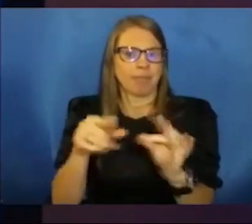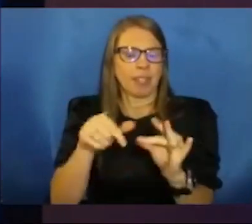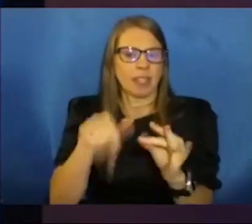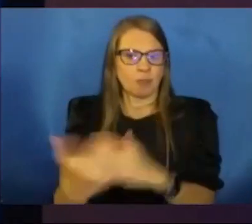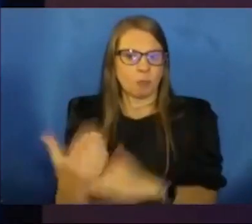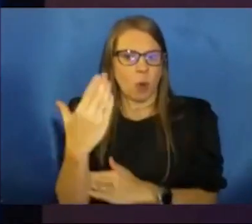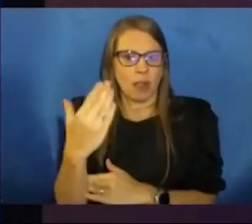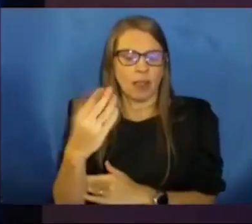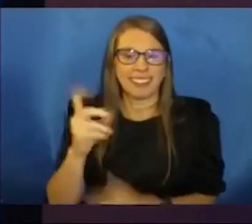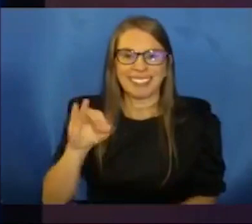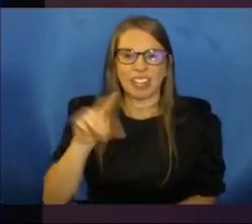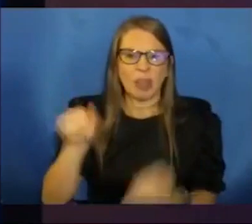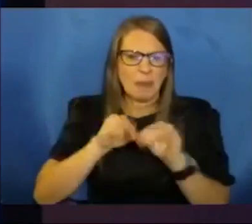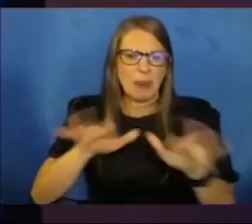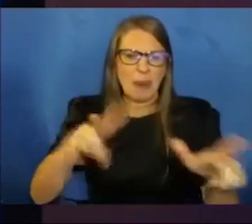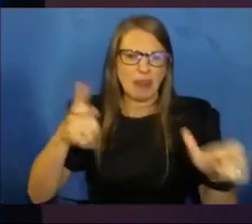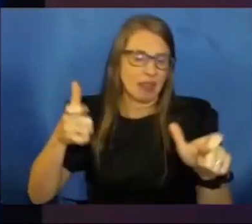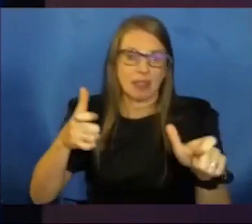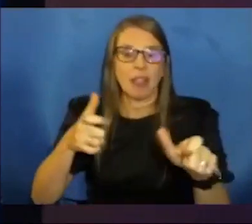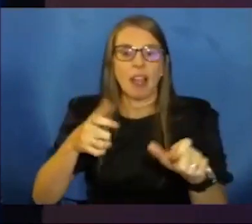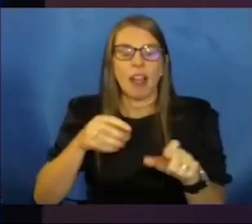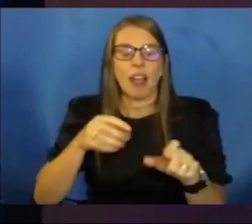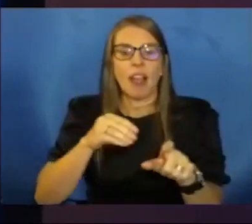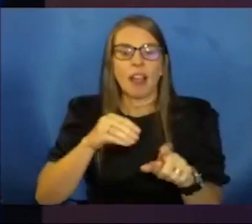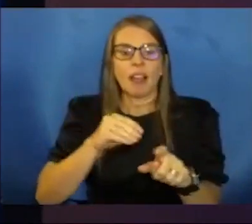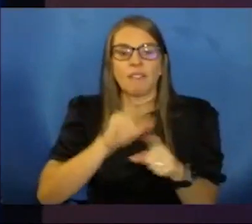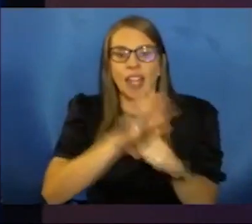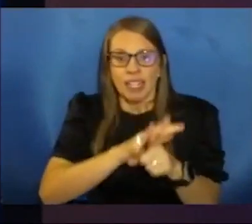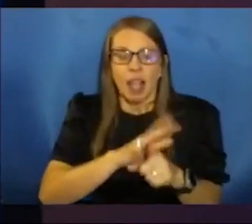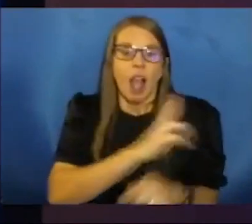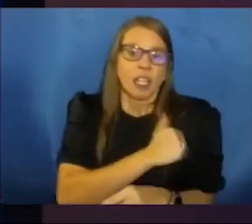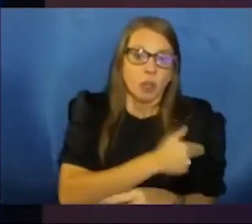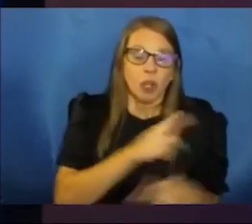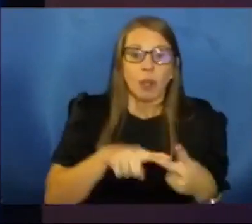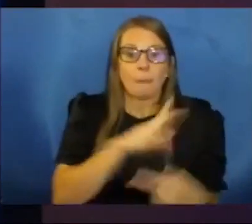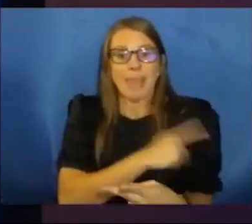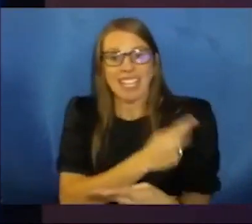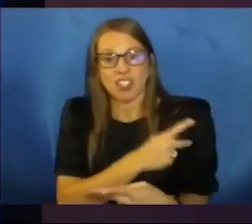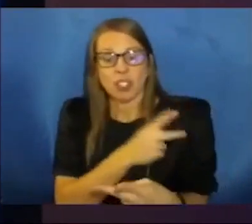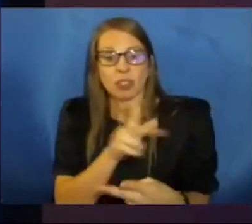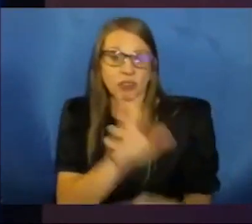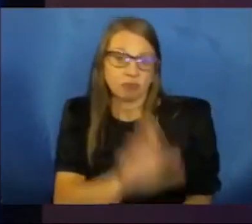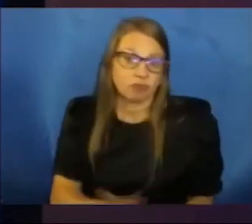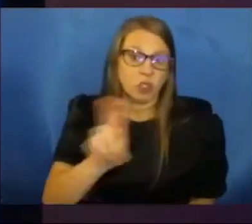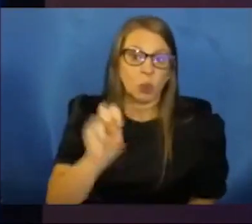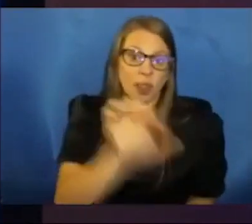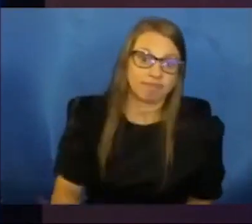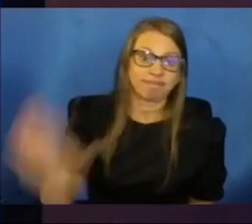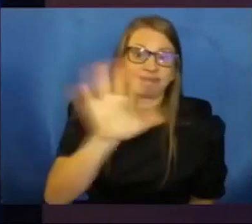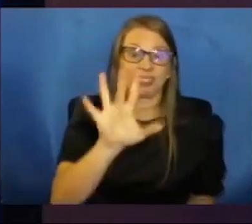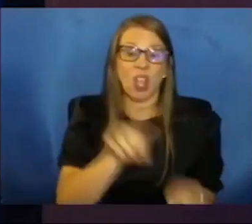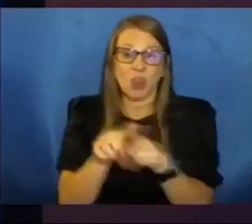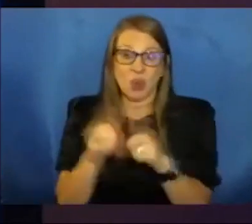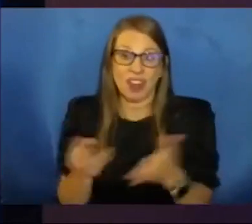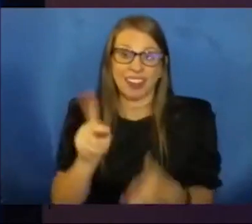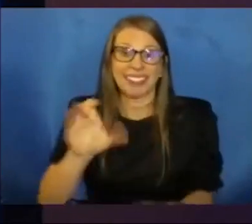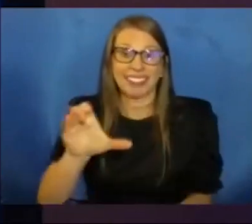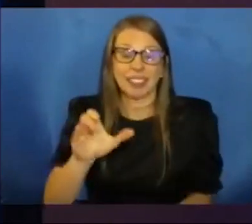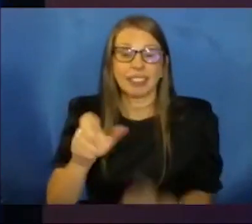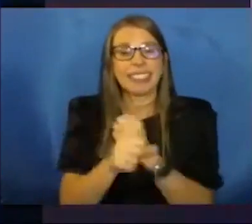for your kids, for your family. And then we can get to a point where we, we're keeping our economy open,